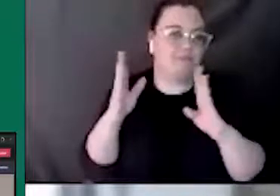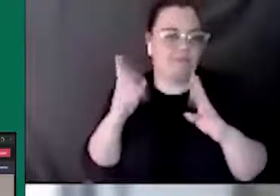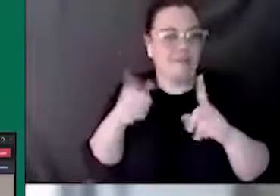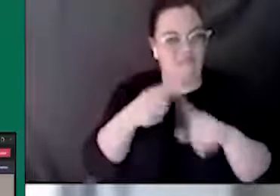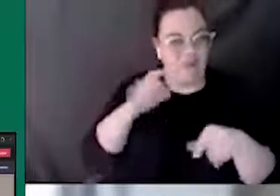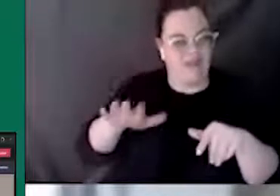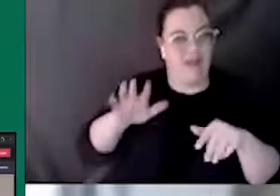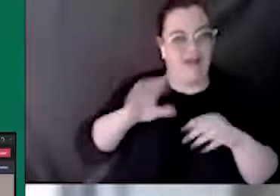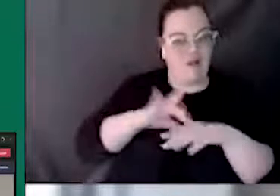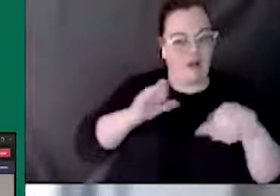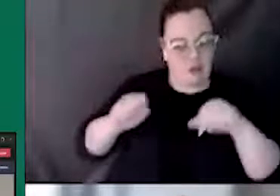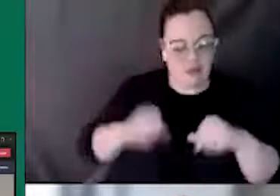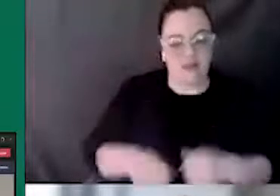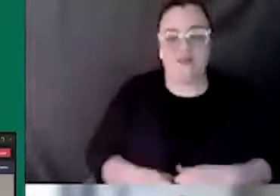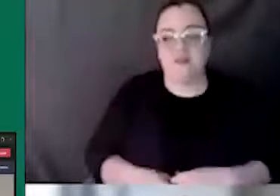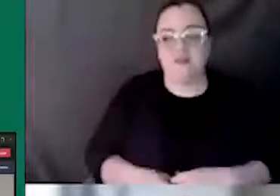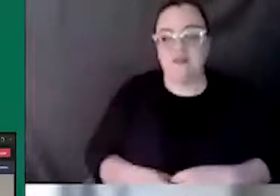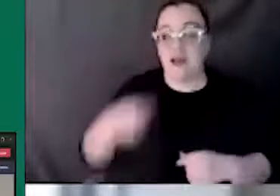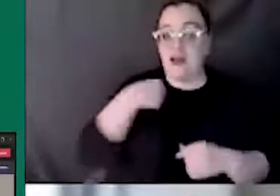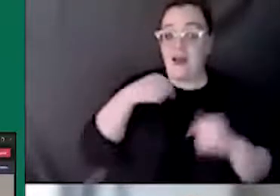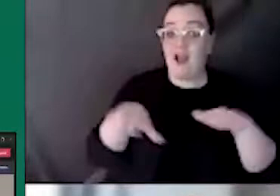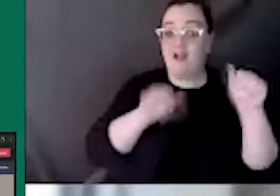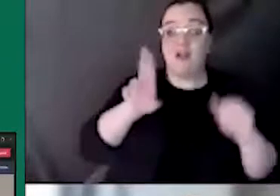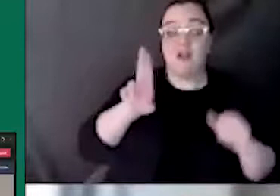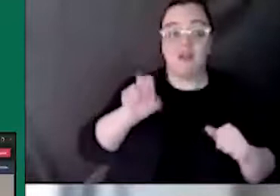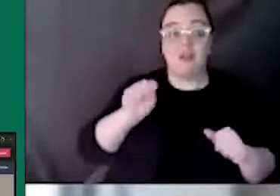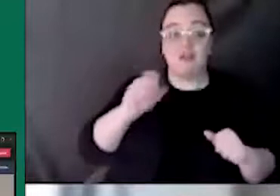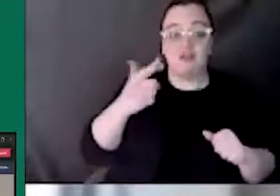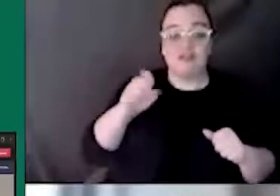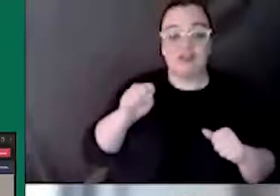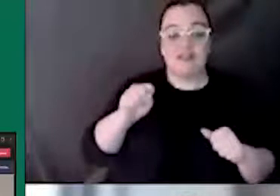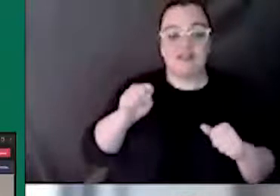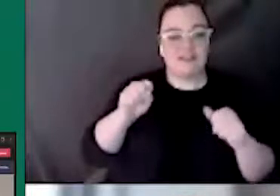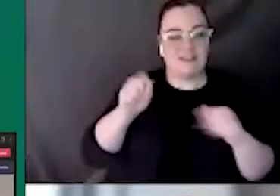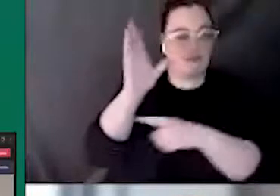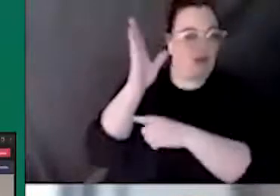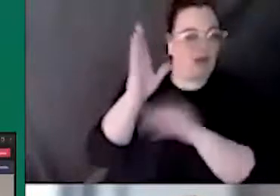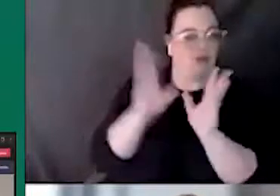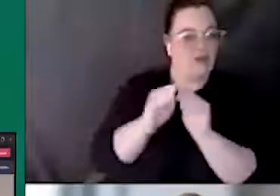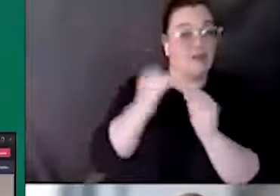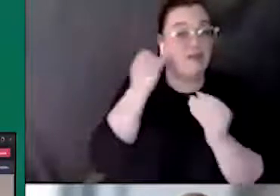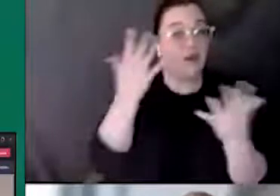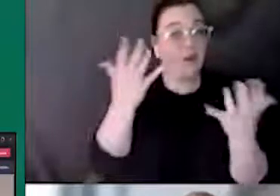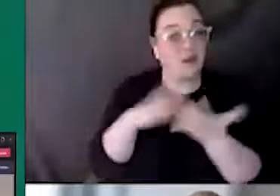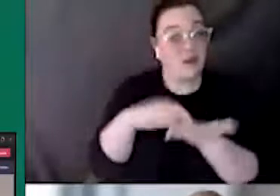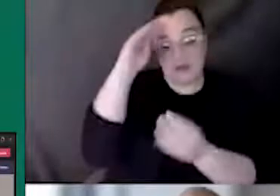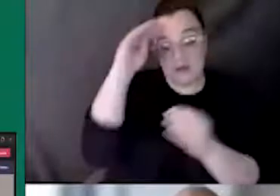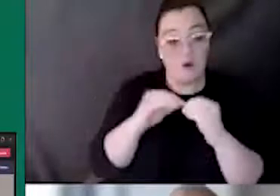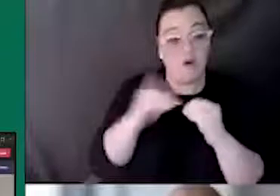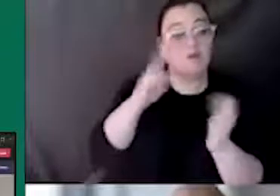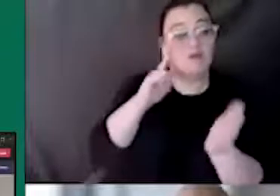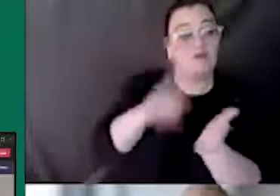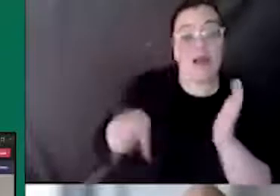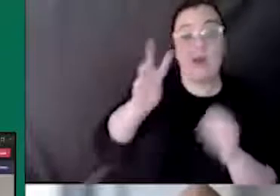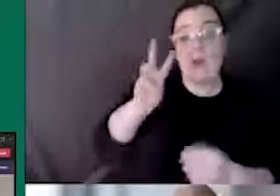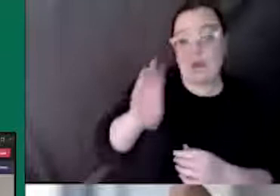earthquake. I actually hosted the USGS press conference about that event, so if you want to learn more about it, you can visit the USGS website here